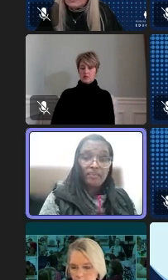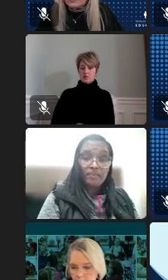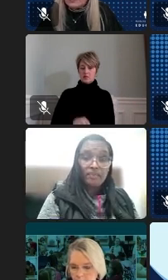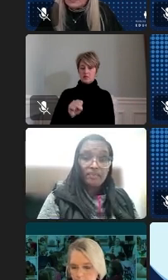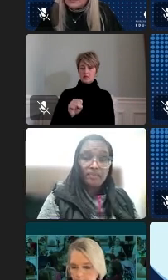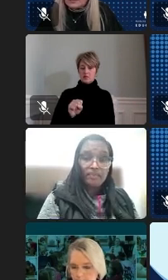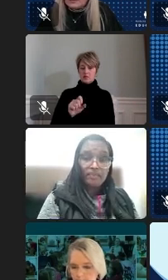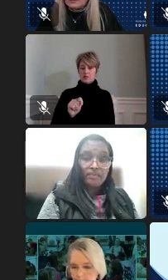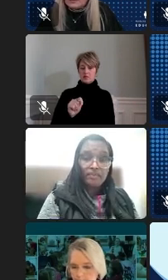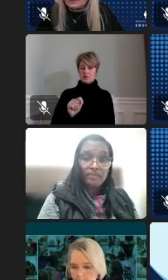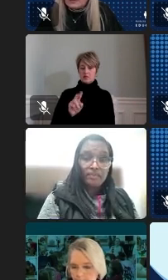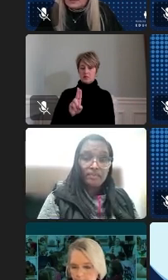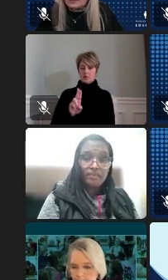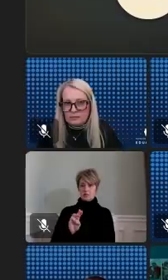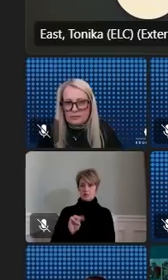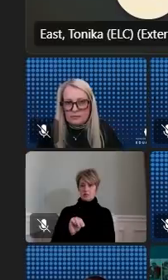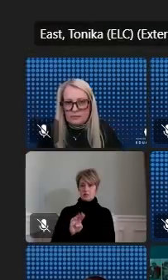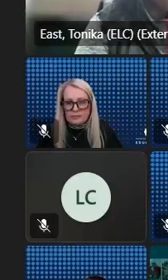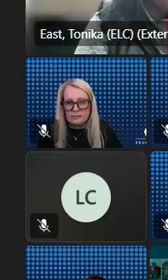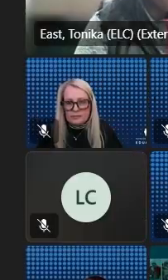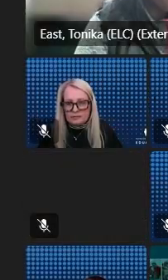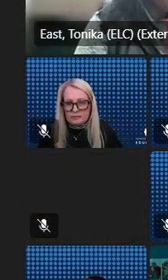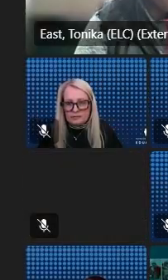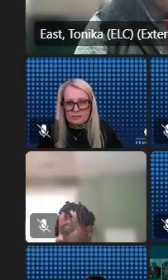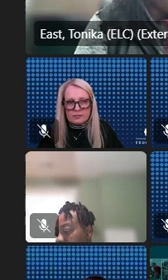Stumbo. Present.